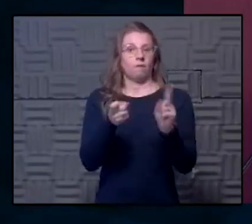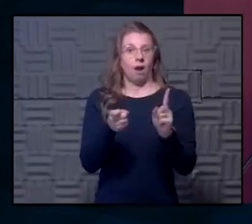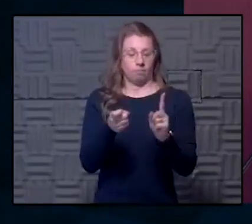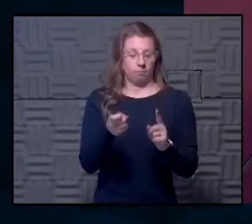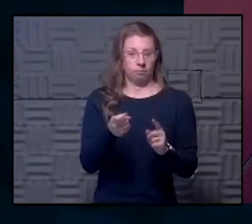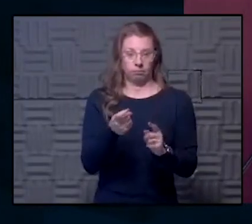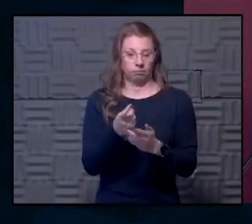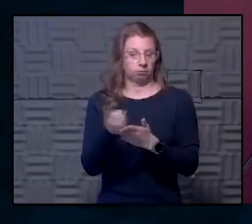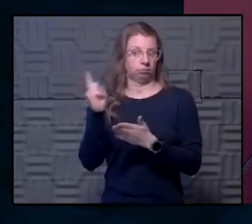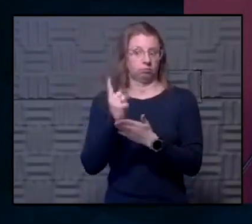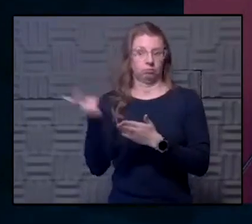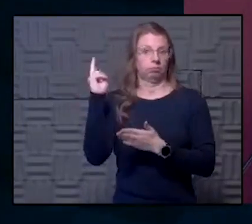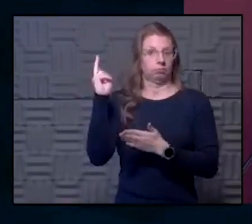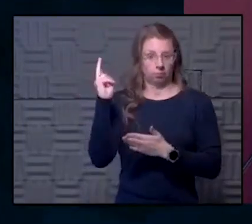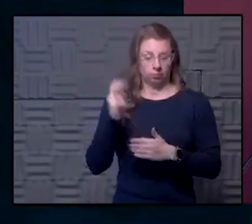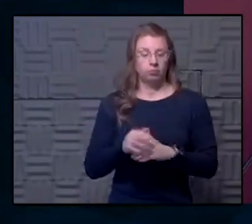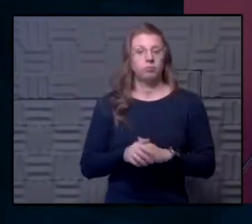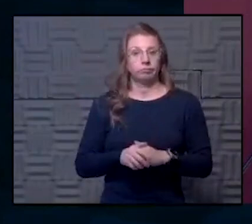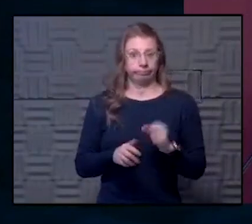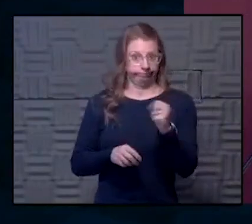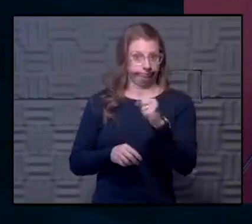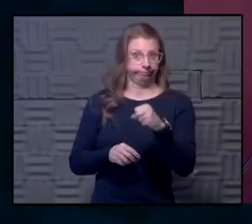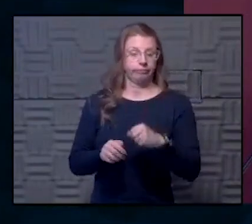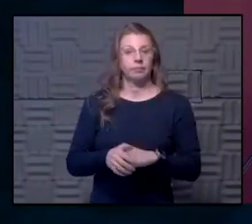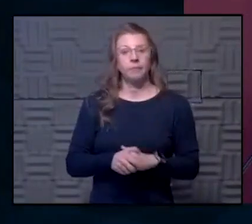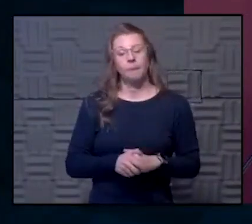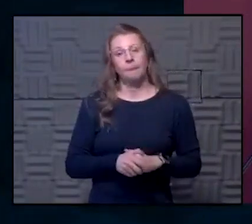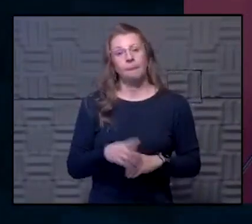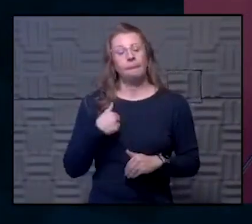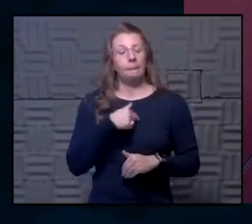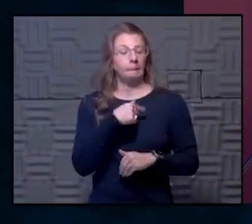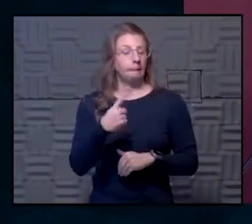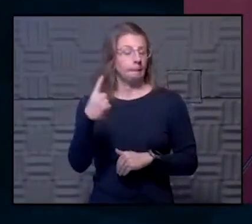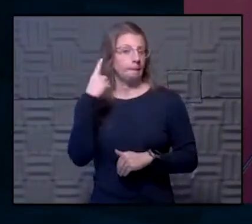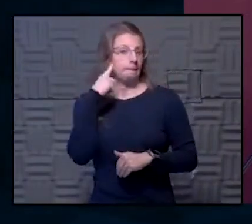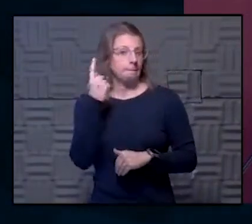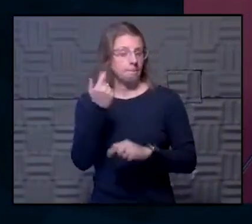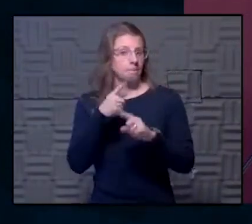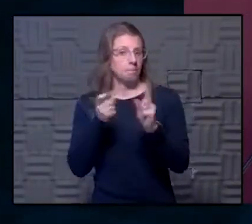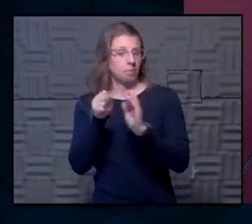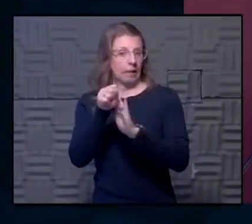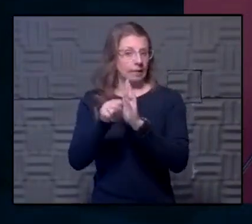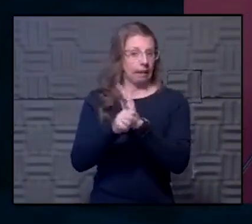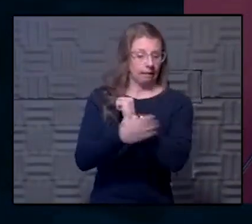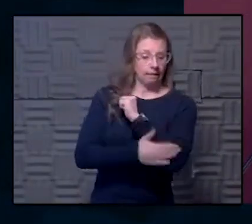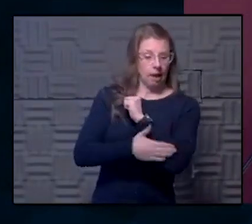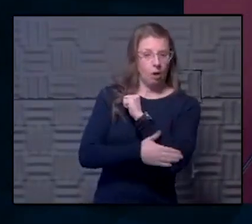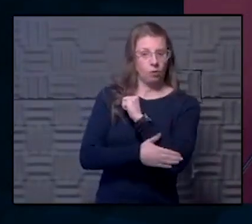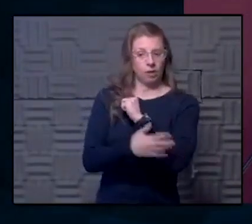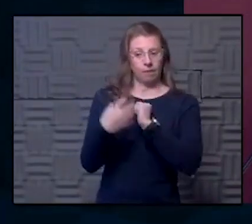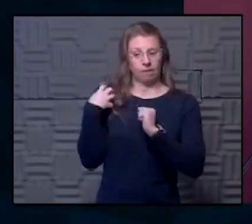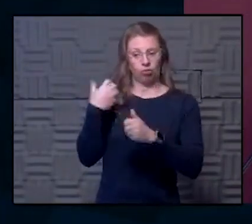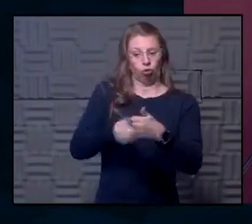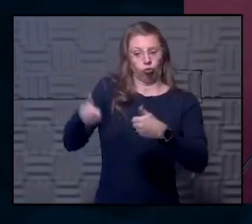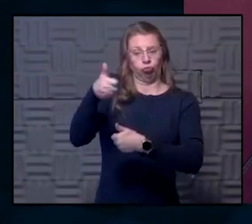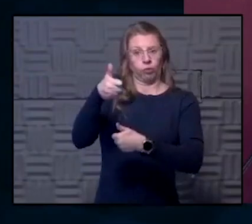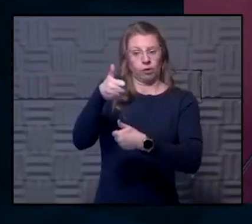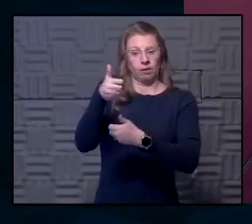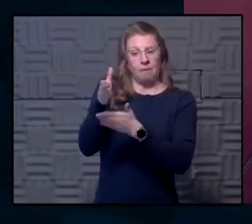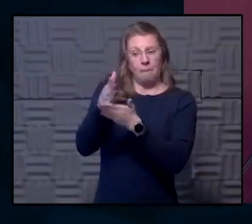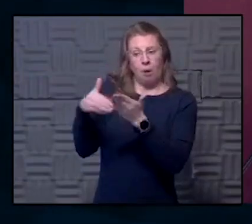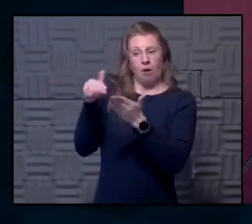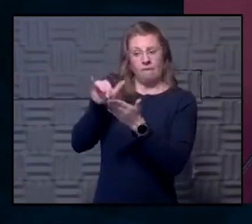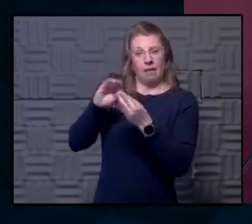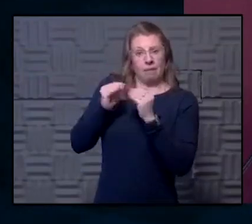had been a few weeks ago. Right. We've heard a bit from state and county officials that part of that number is